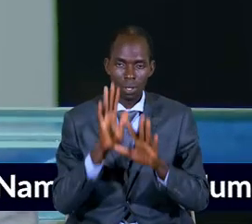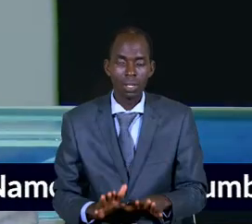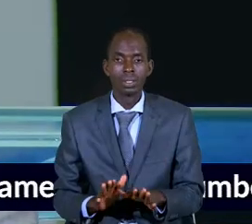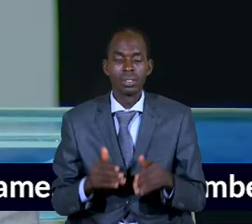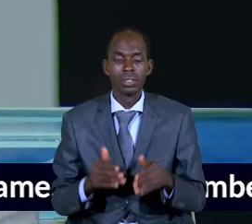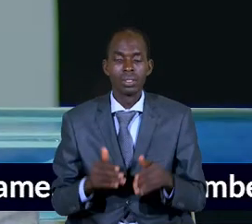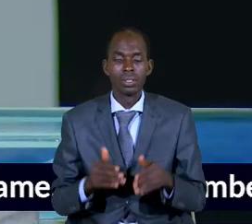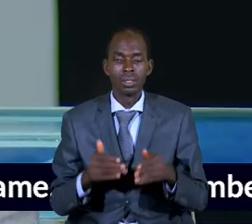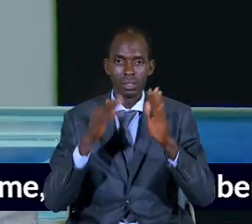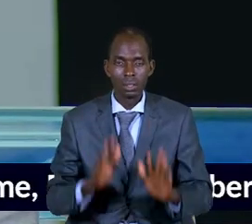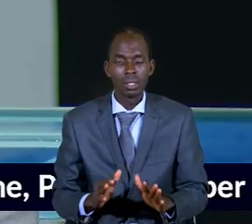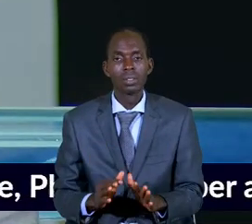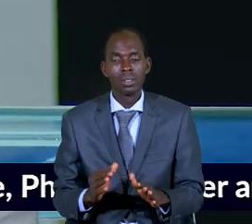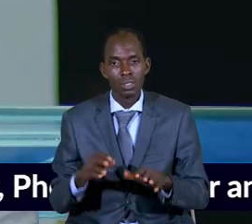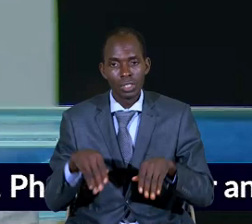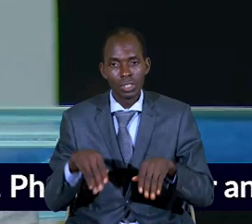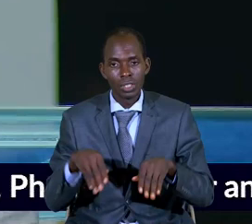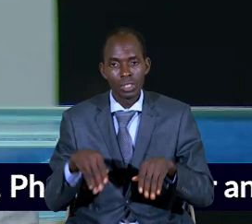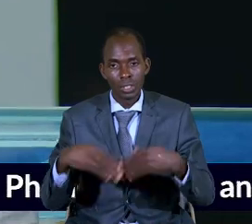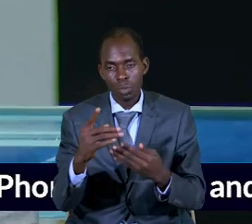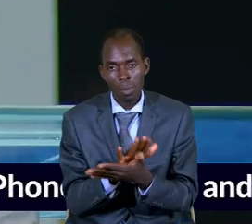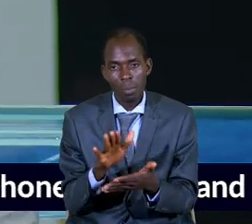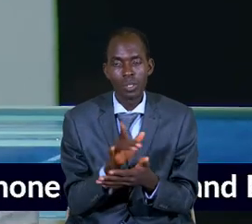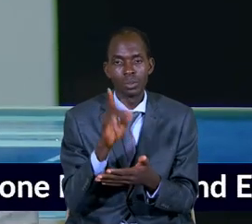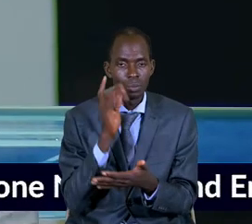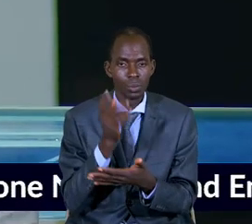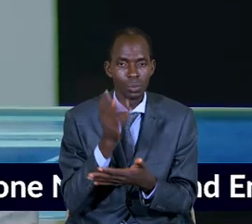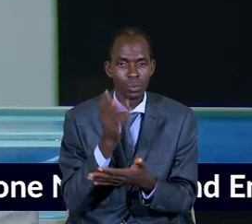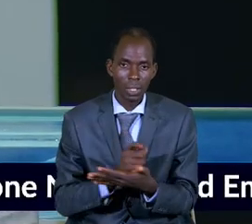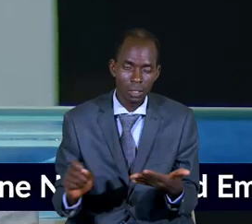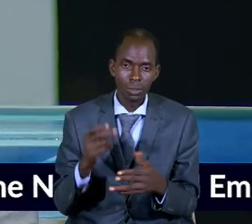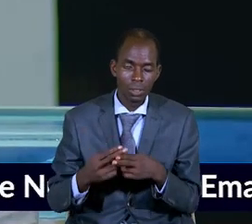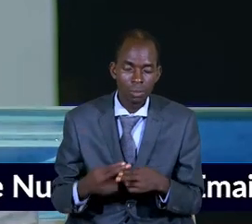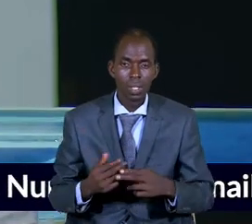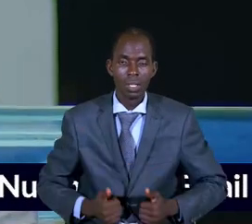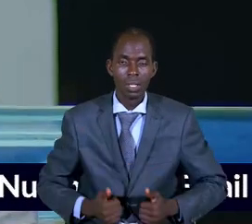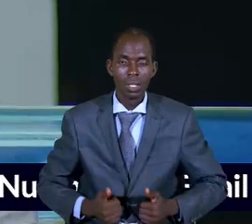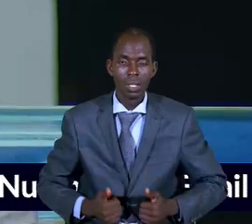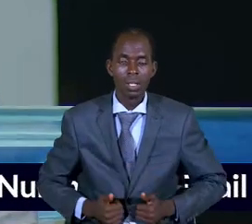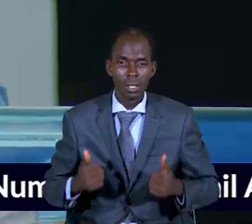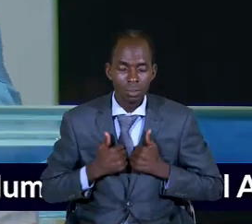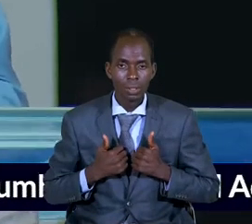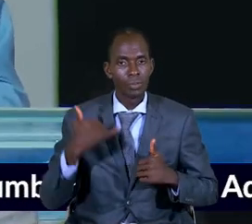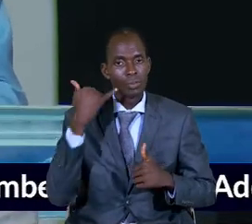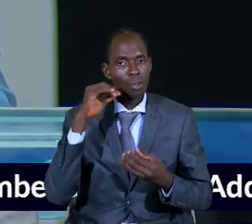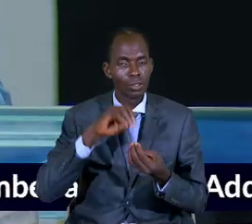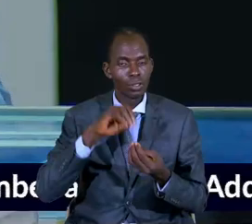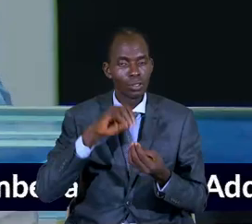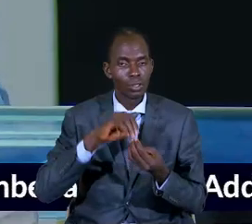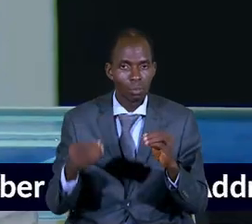capital letters. Check the phone numbers. Should be 11 digits.